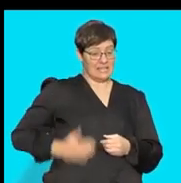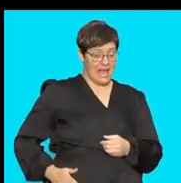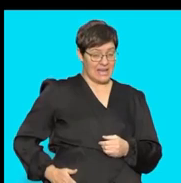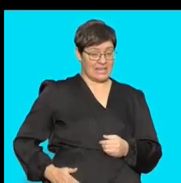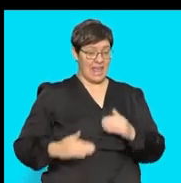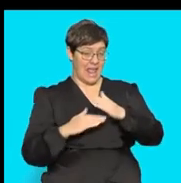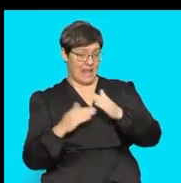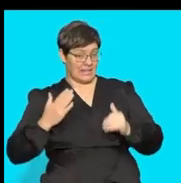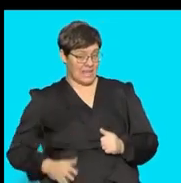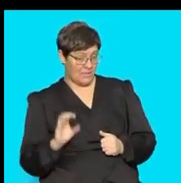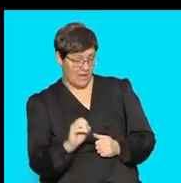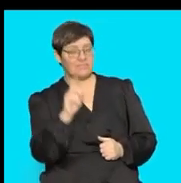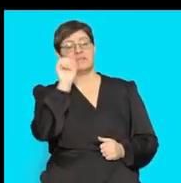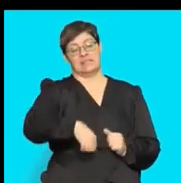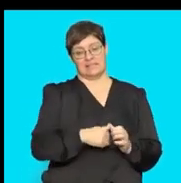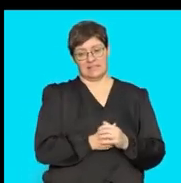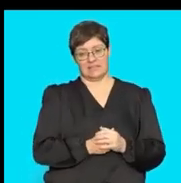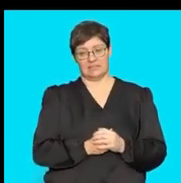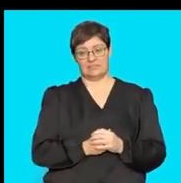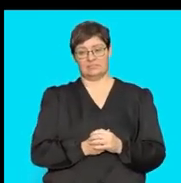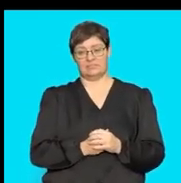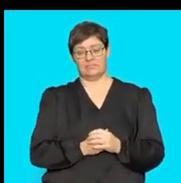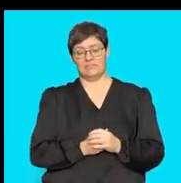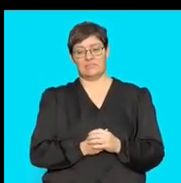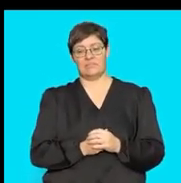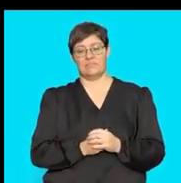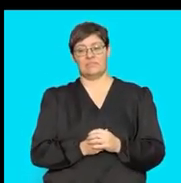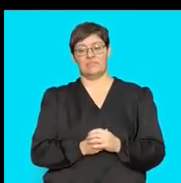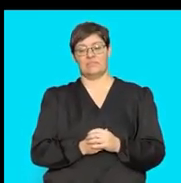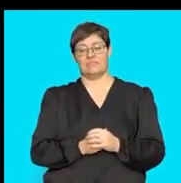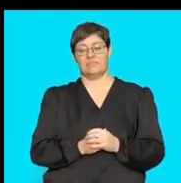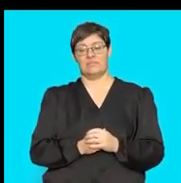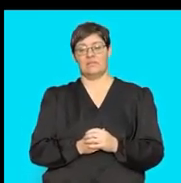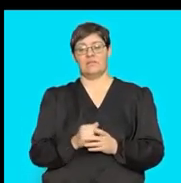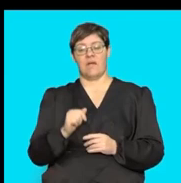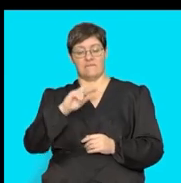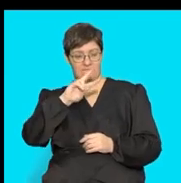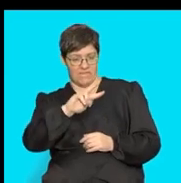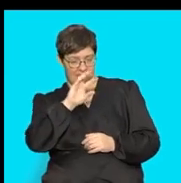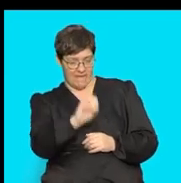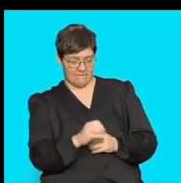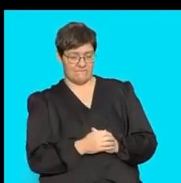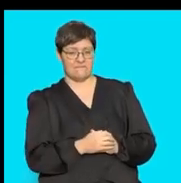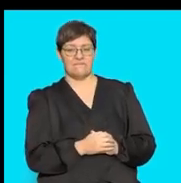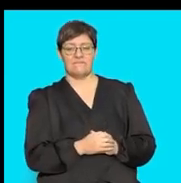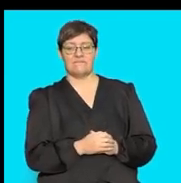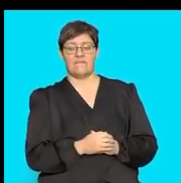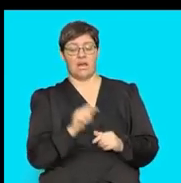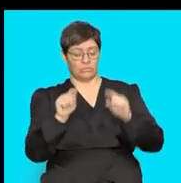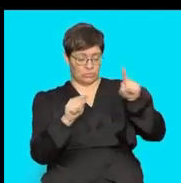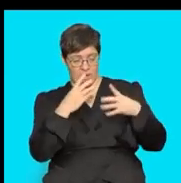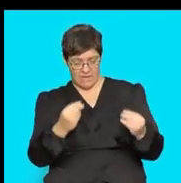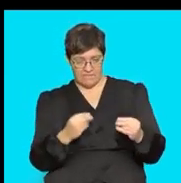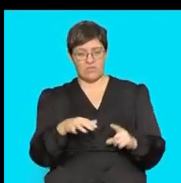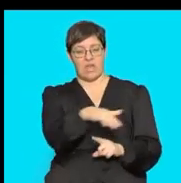side? Yes, we do. We've got our side angle side. We've got our V pattern like that. We've got those two,